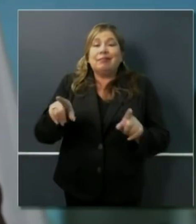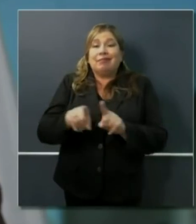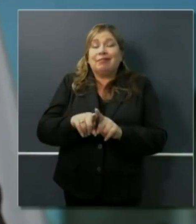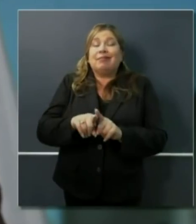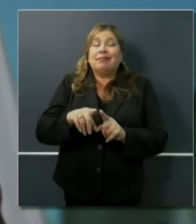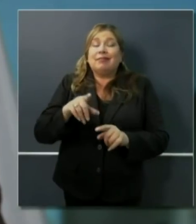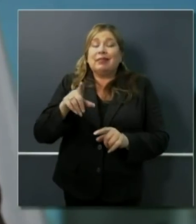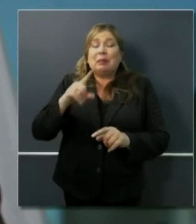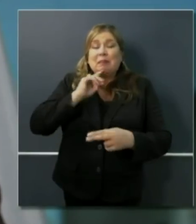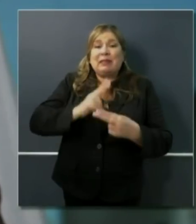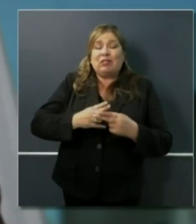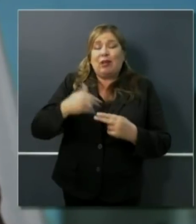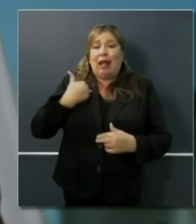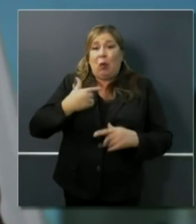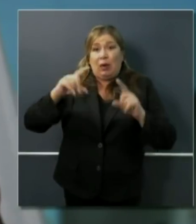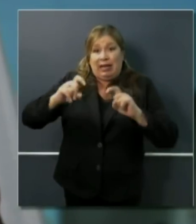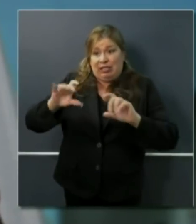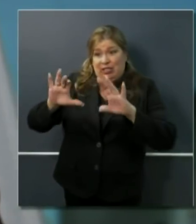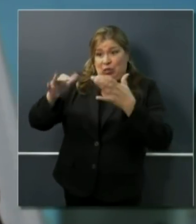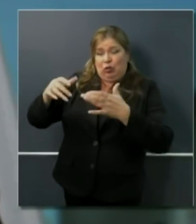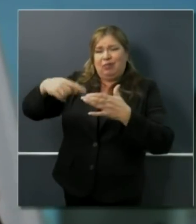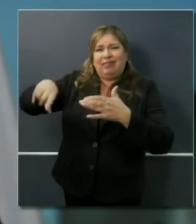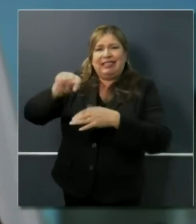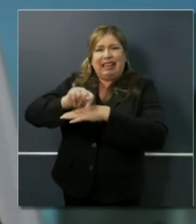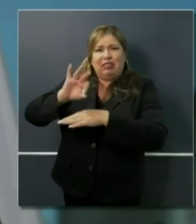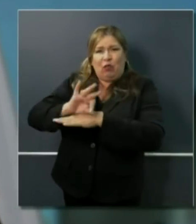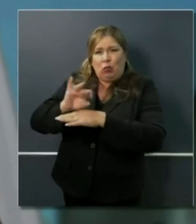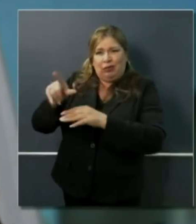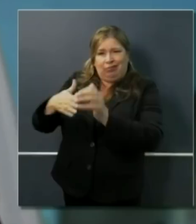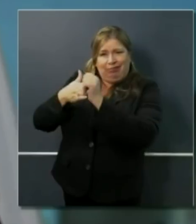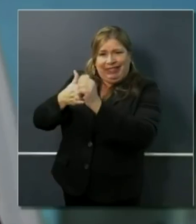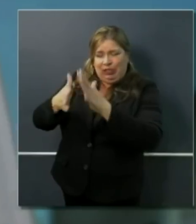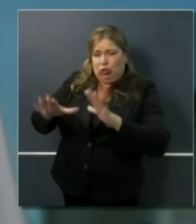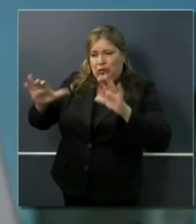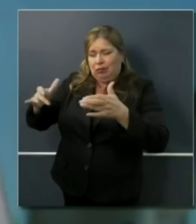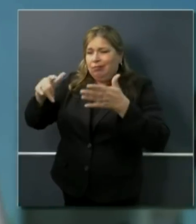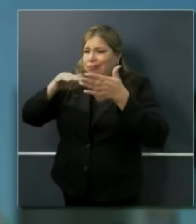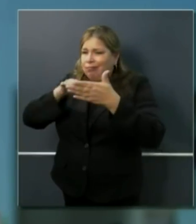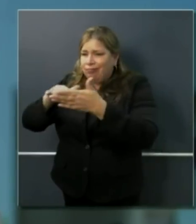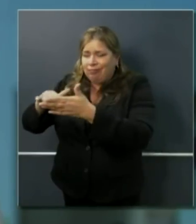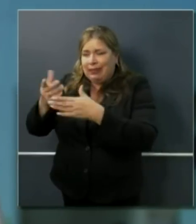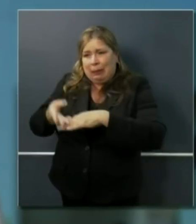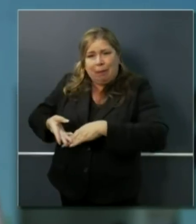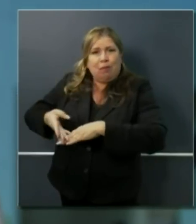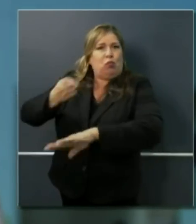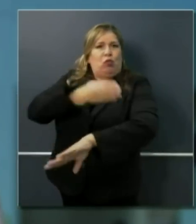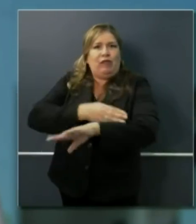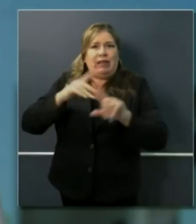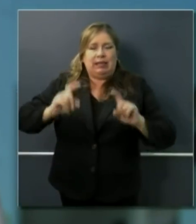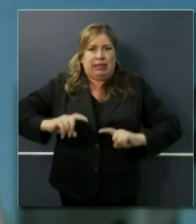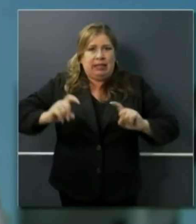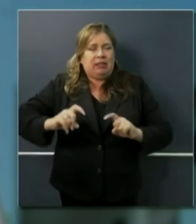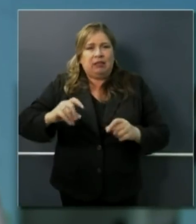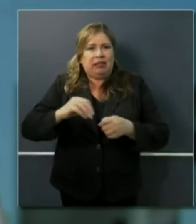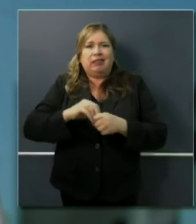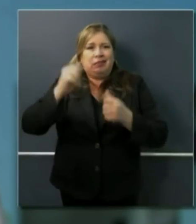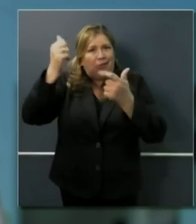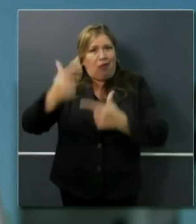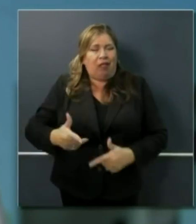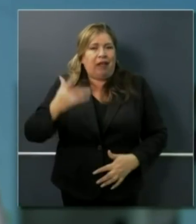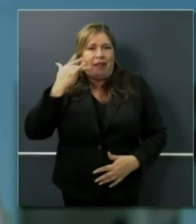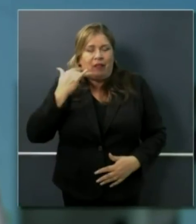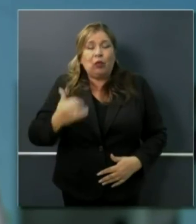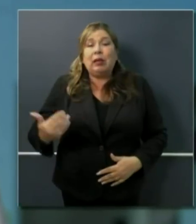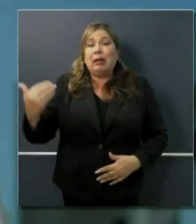on advancing testing across the state. We are beginning to move beyond just having tests available for the sickest